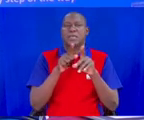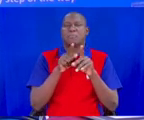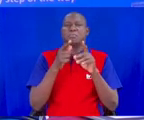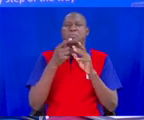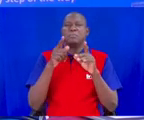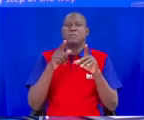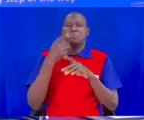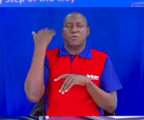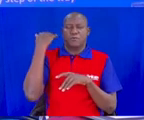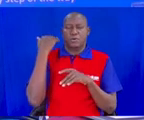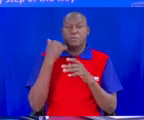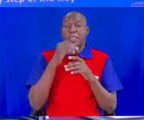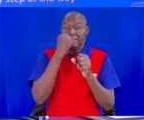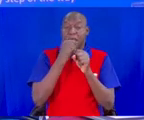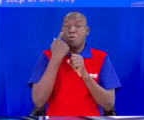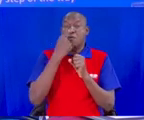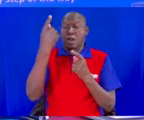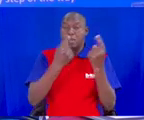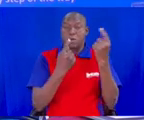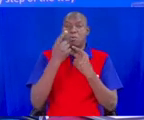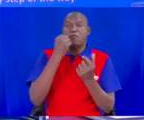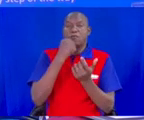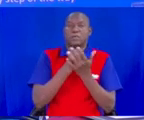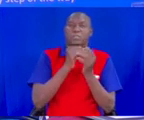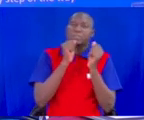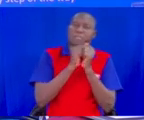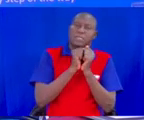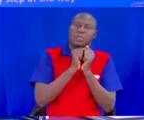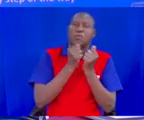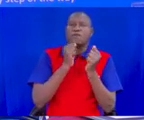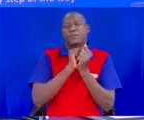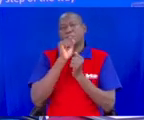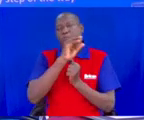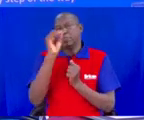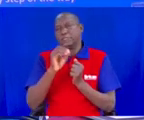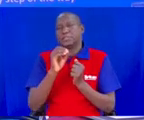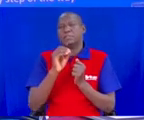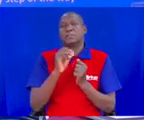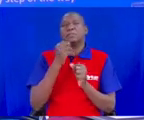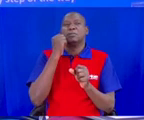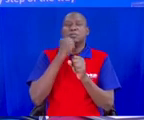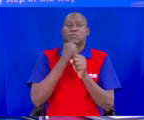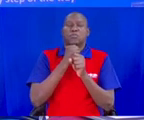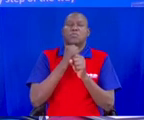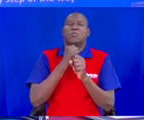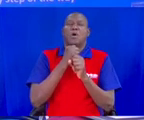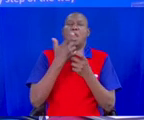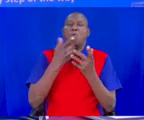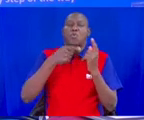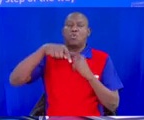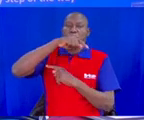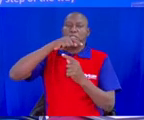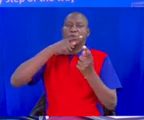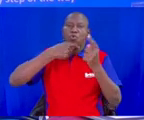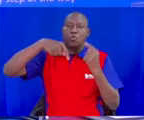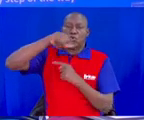those staff who do come to the office, perhaps the 10 or 15%, they then operate on a rota kind of system, meaning that they